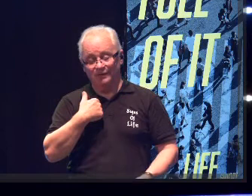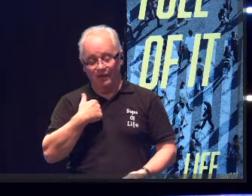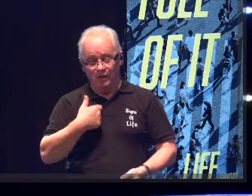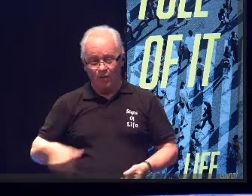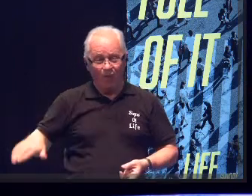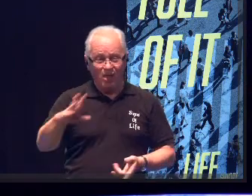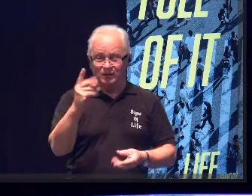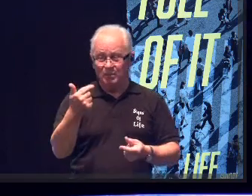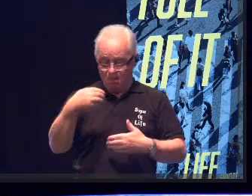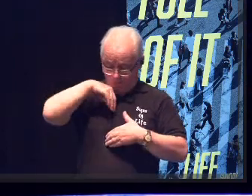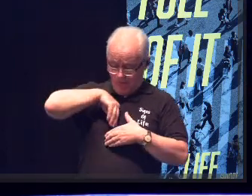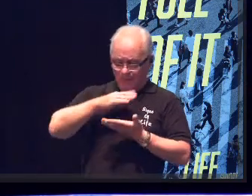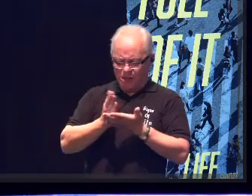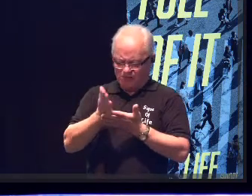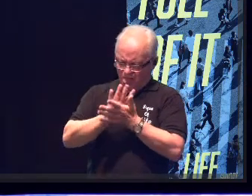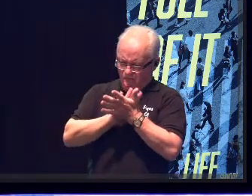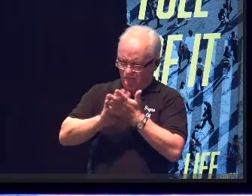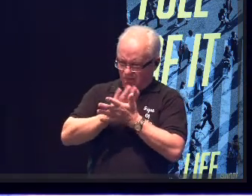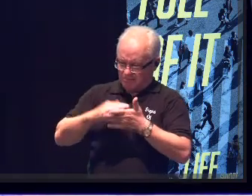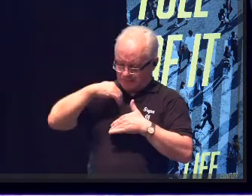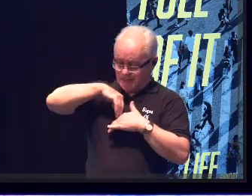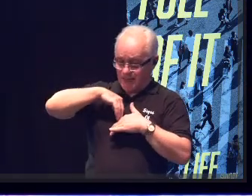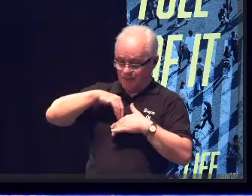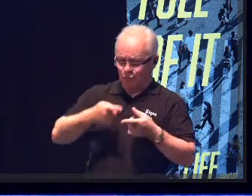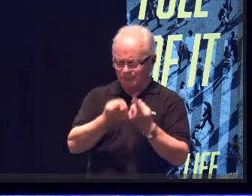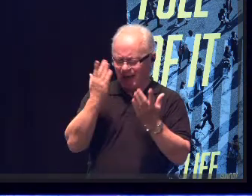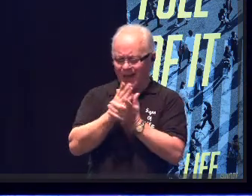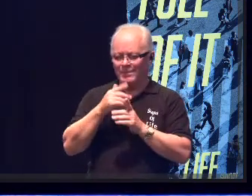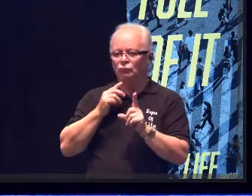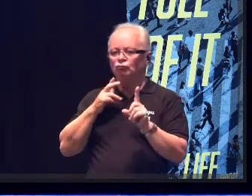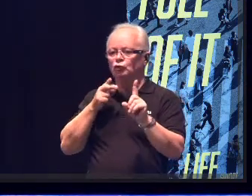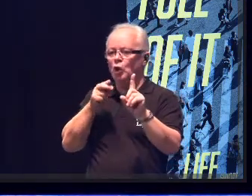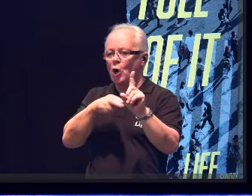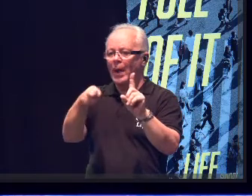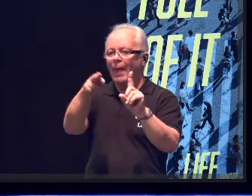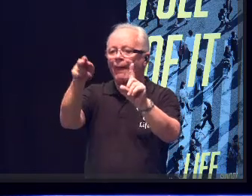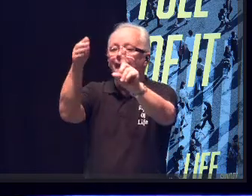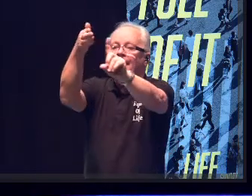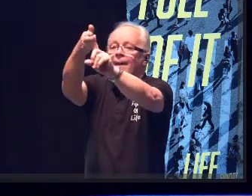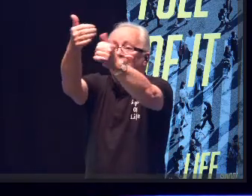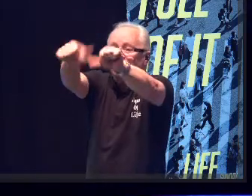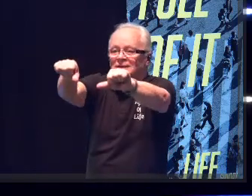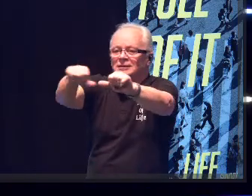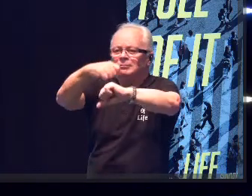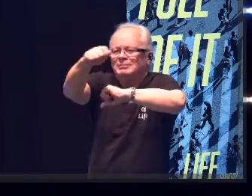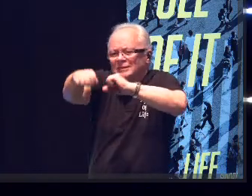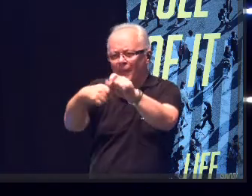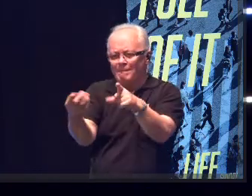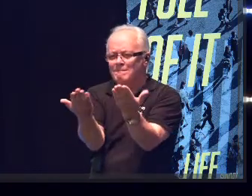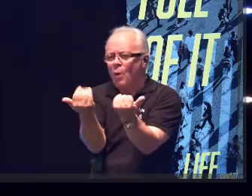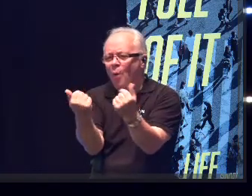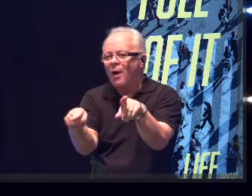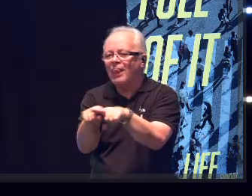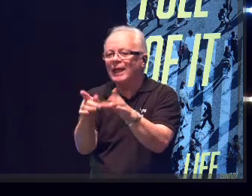up. But we're all on a journey toward becoming more like Jesus. This is not just a